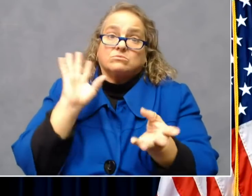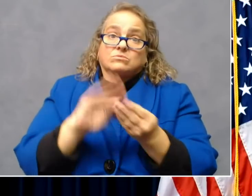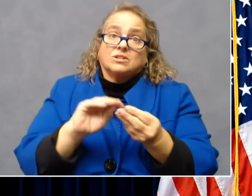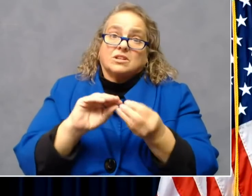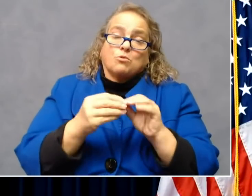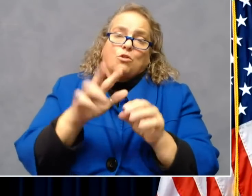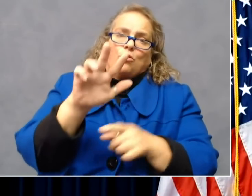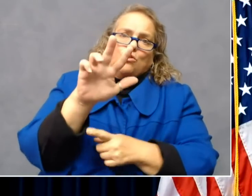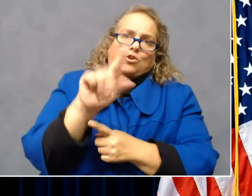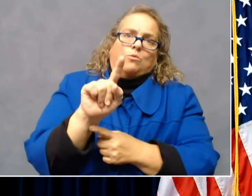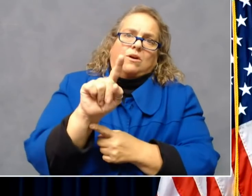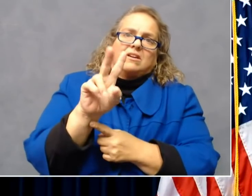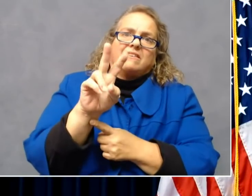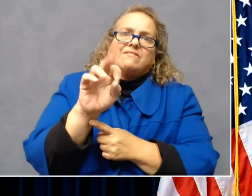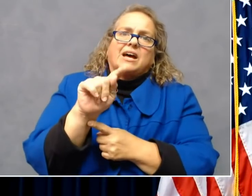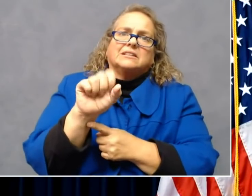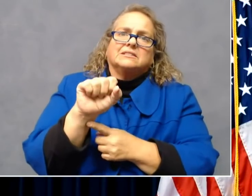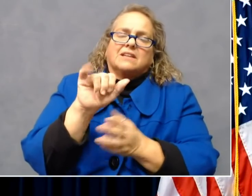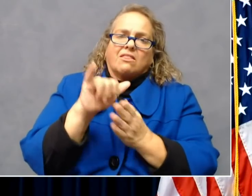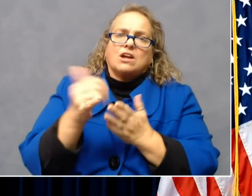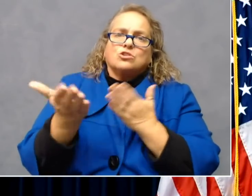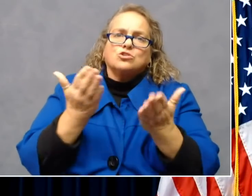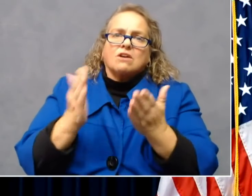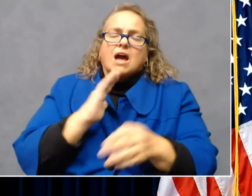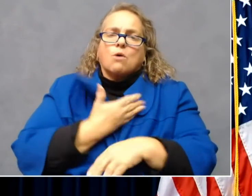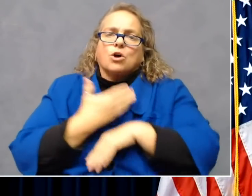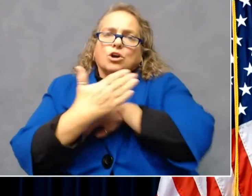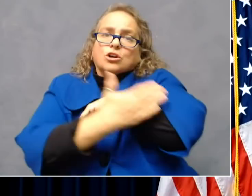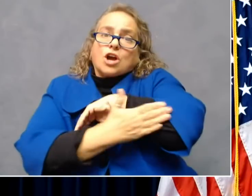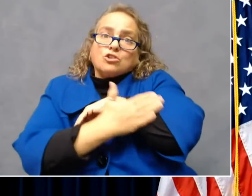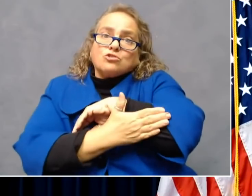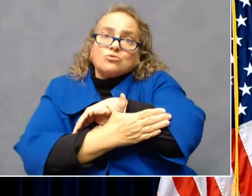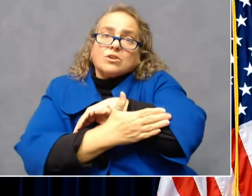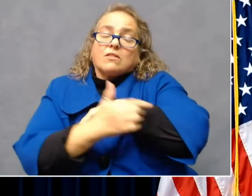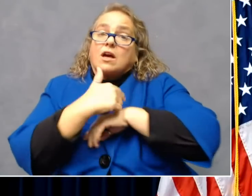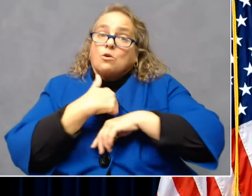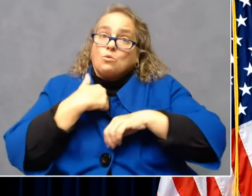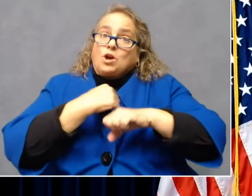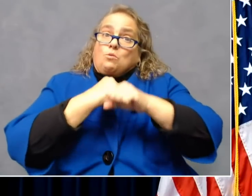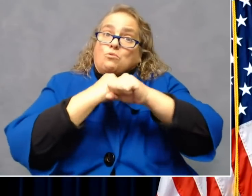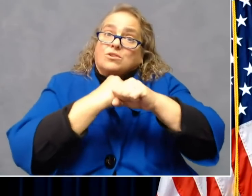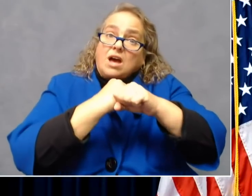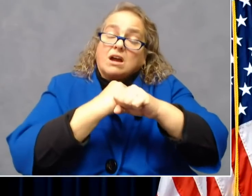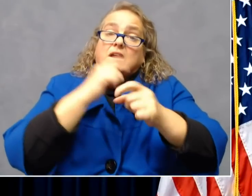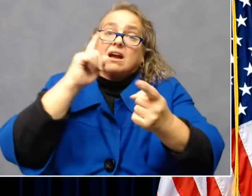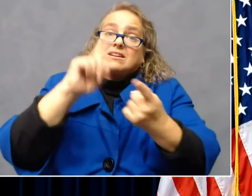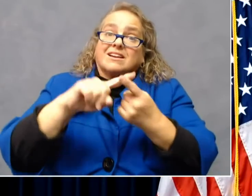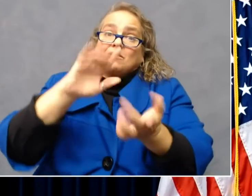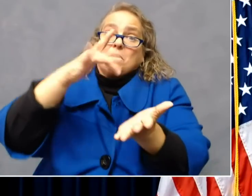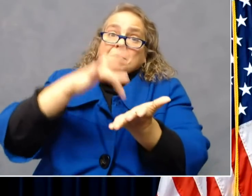who served our country, who we were able to protect until the middle of October with no cases there.